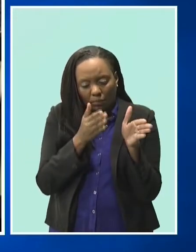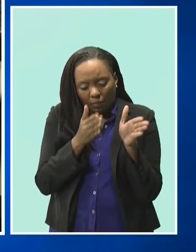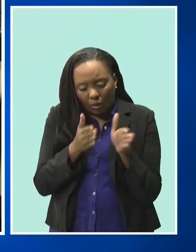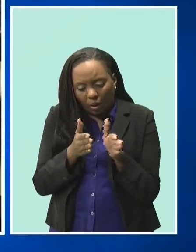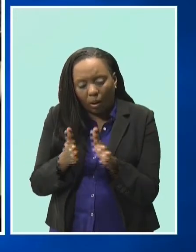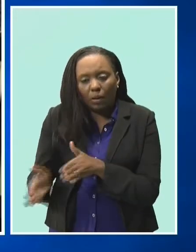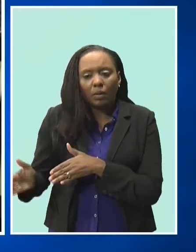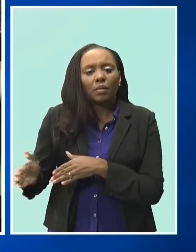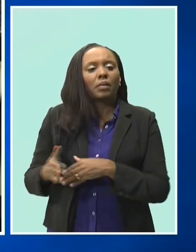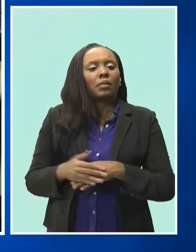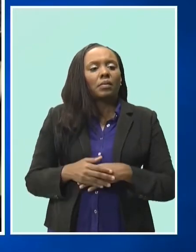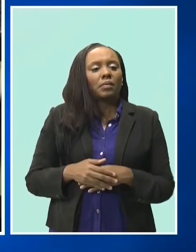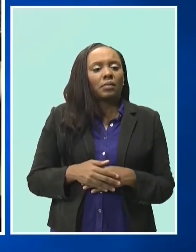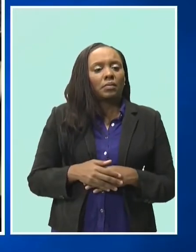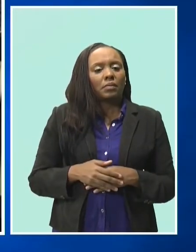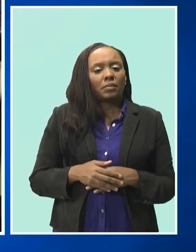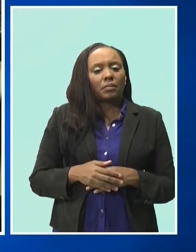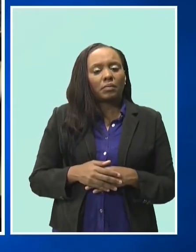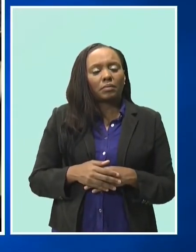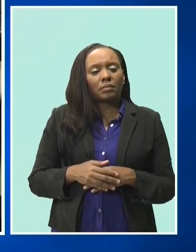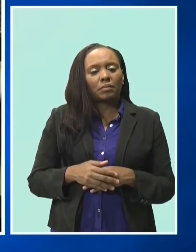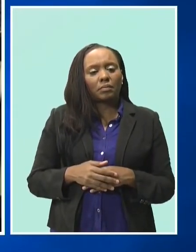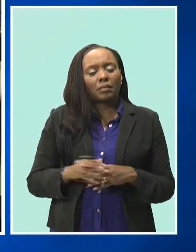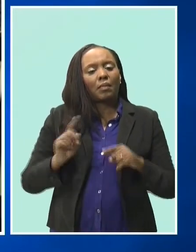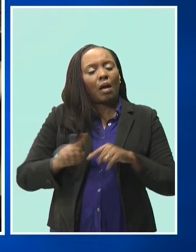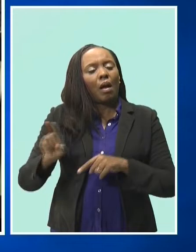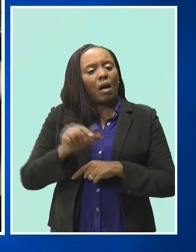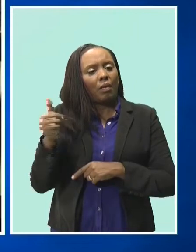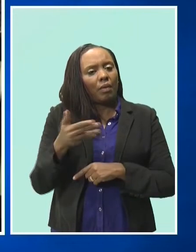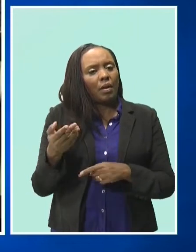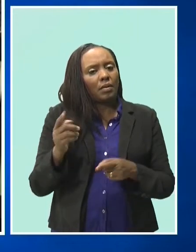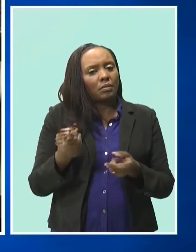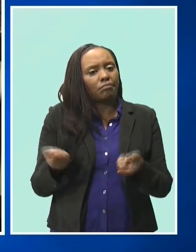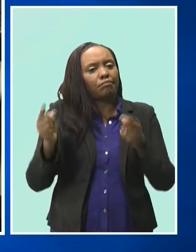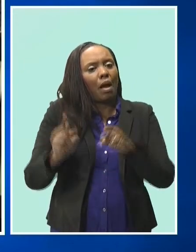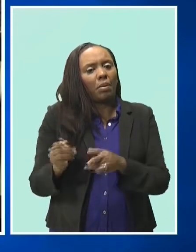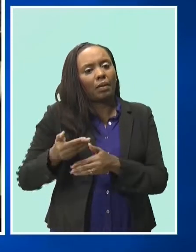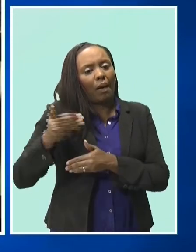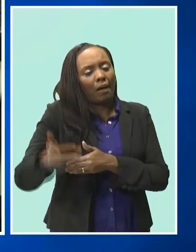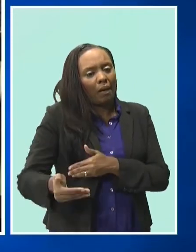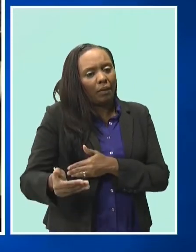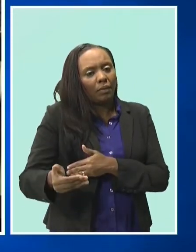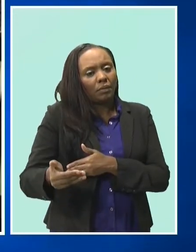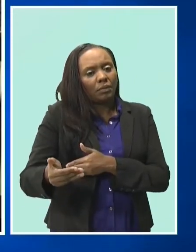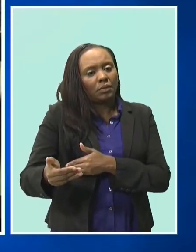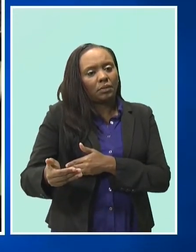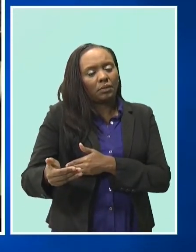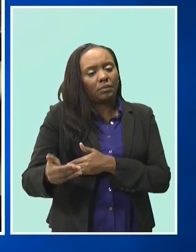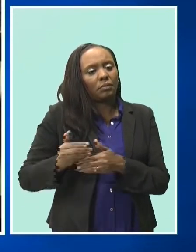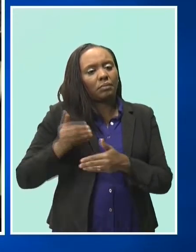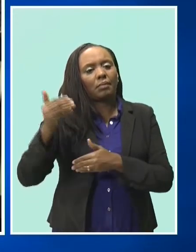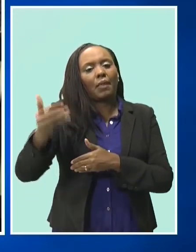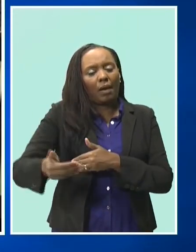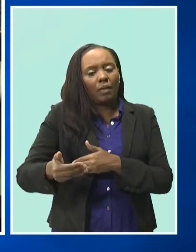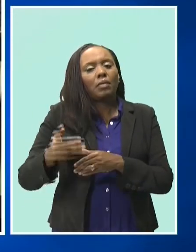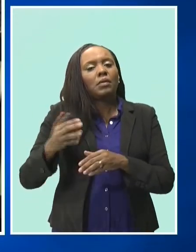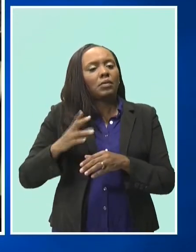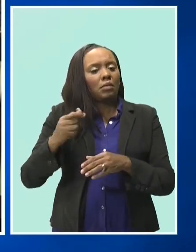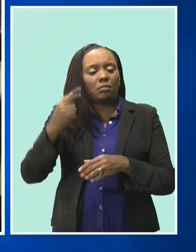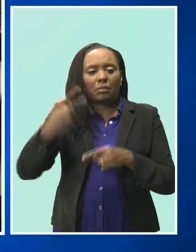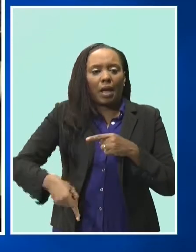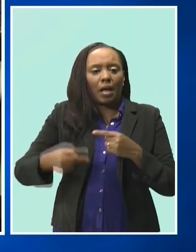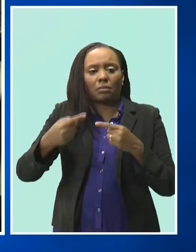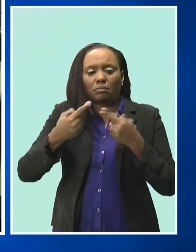Subsequent events resulted in the prolongation of the electoral process well beyond the deadline for the declaration of